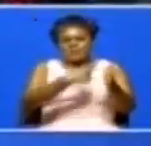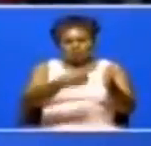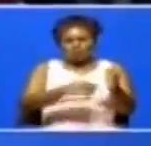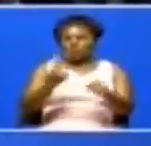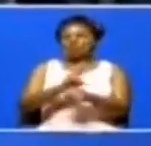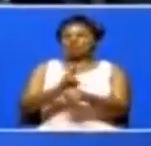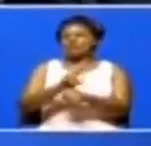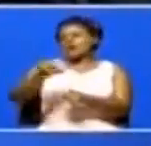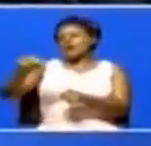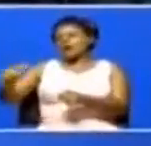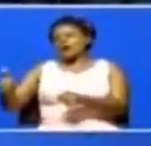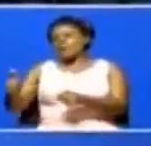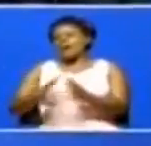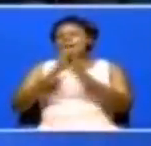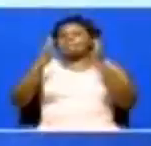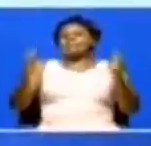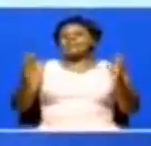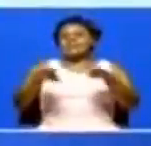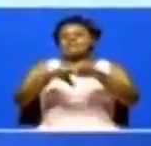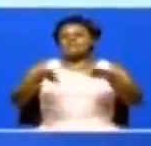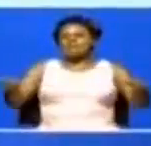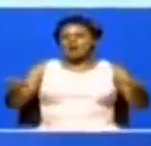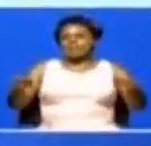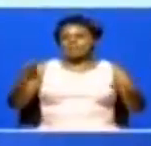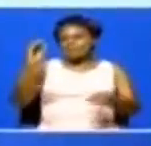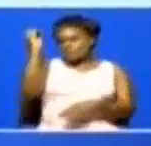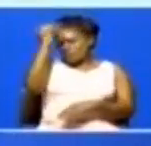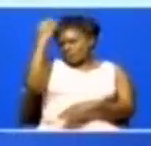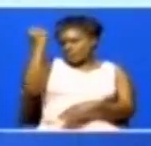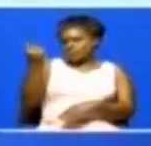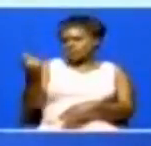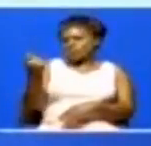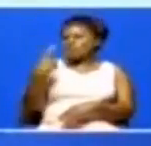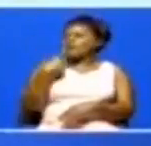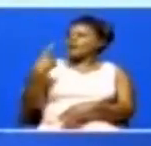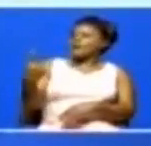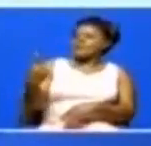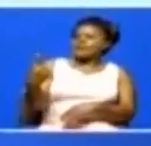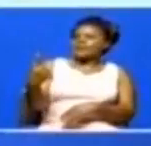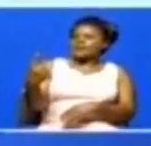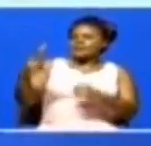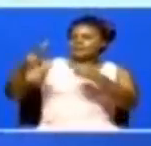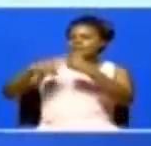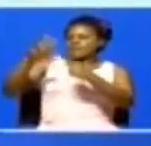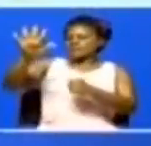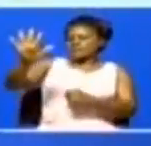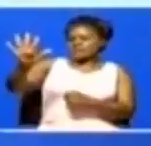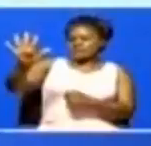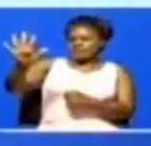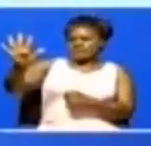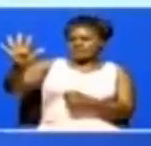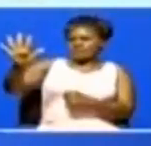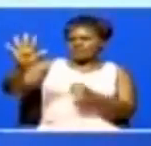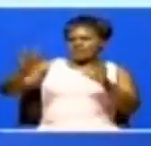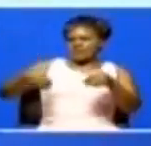and some are for the big, big farms. Our tractors, the small ones, between 100 and 75, we give